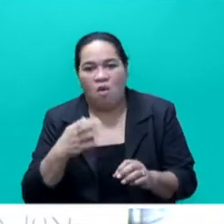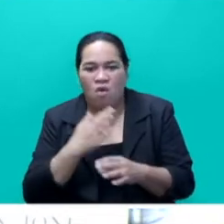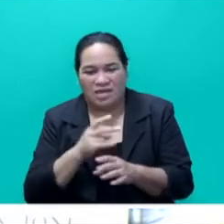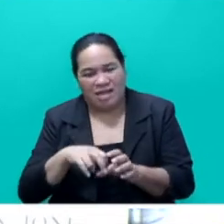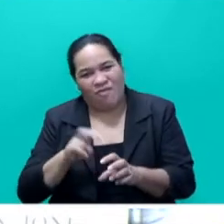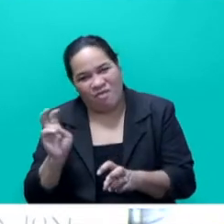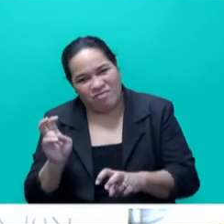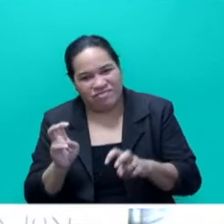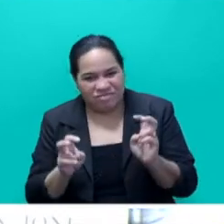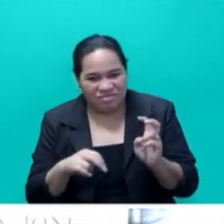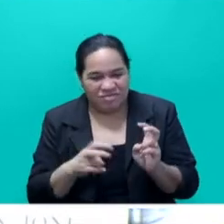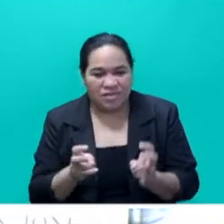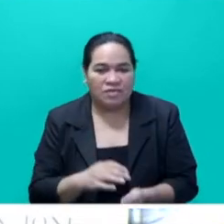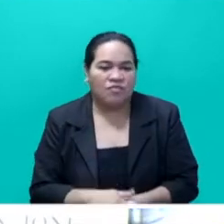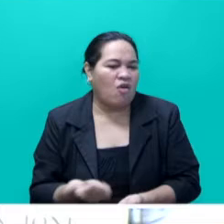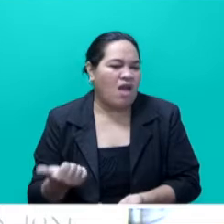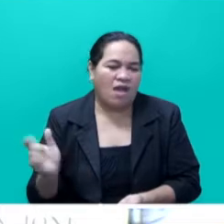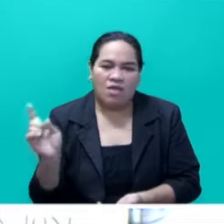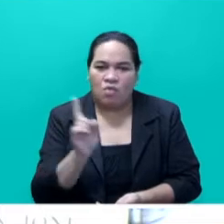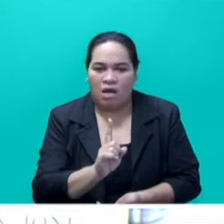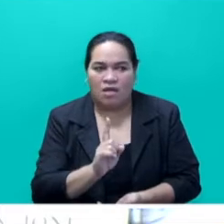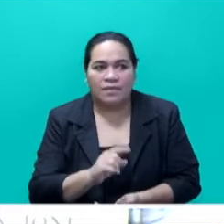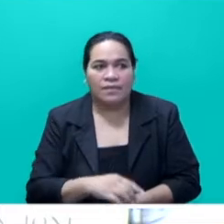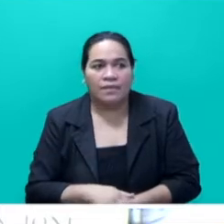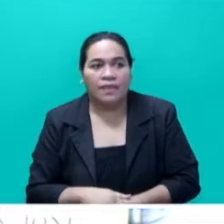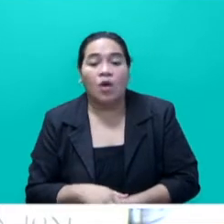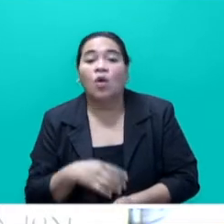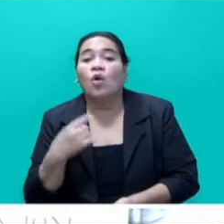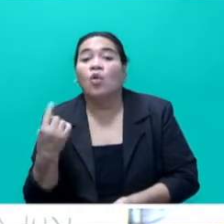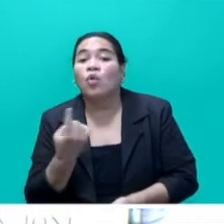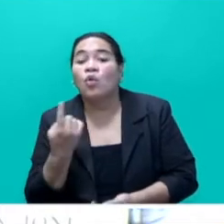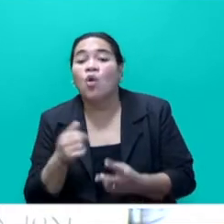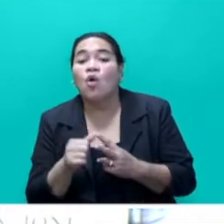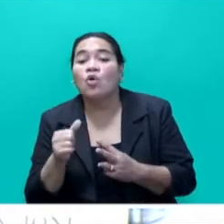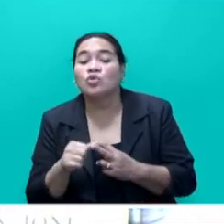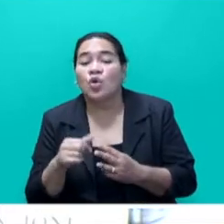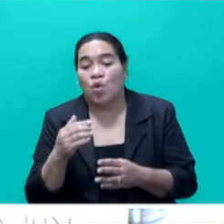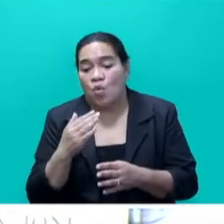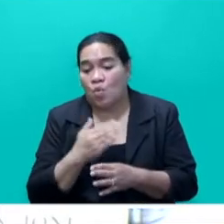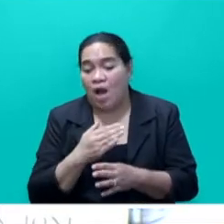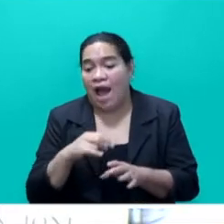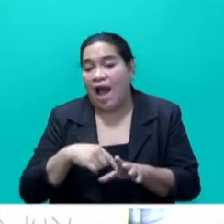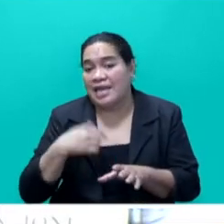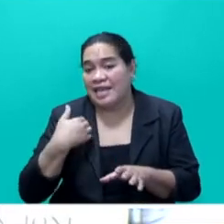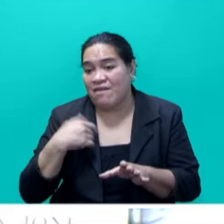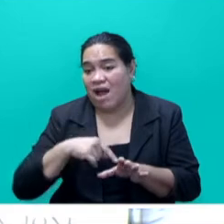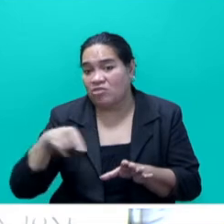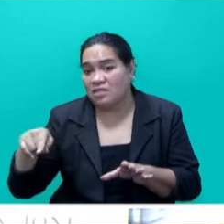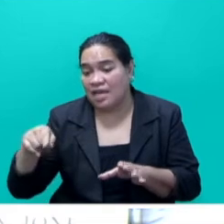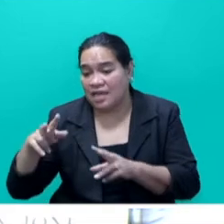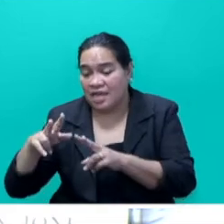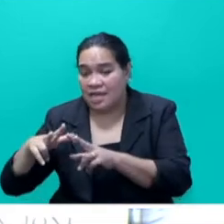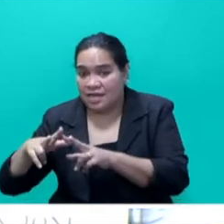It also applied to, Mr. Speaker, sir, those Fijians outside Viti Levu who were in the formal